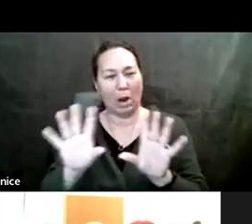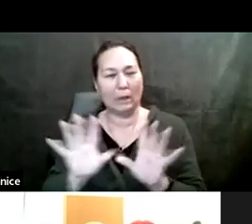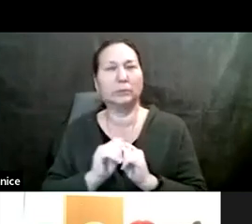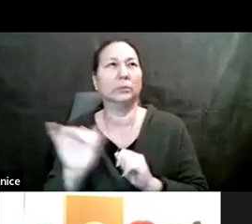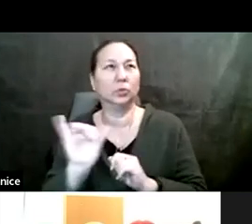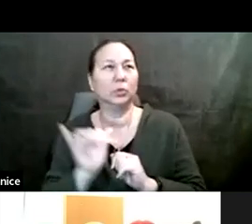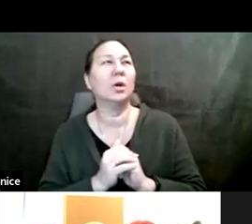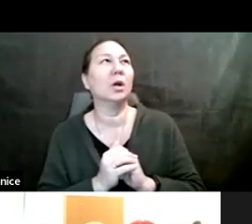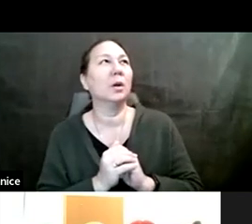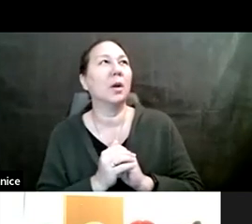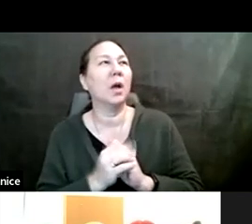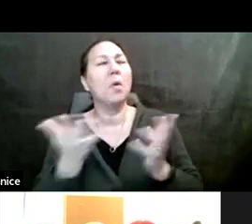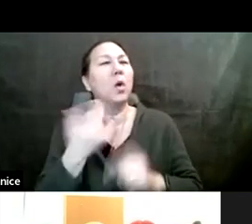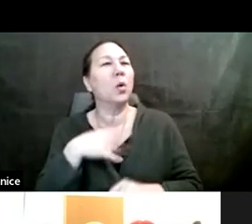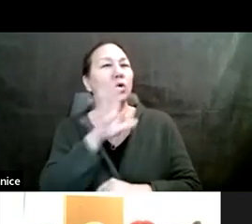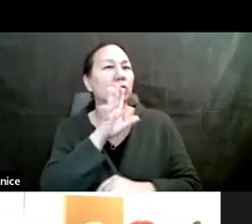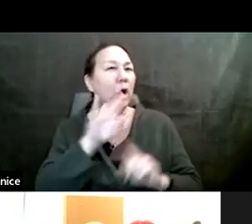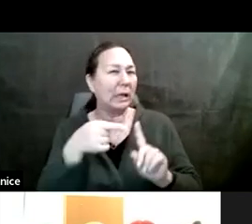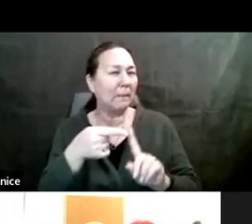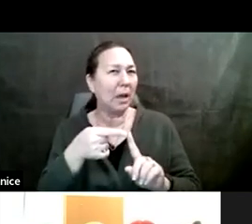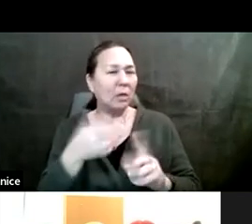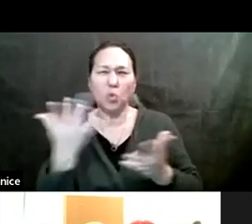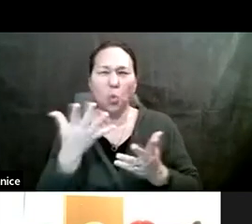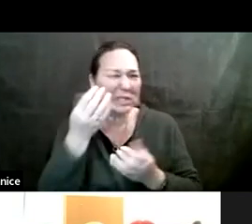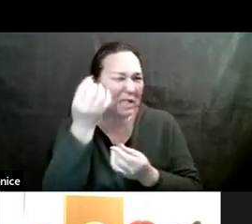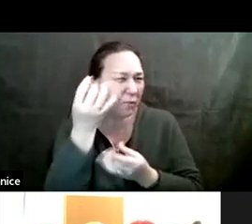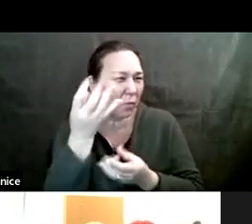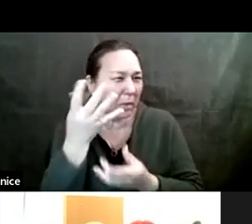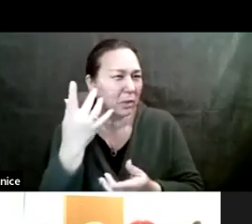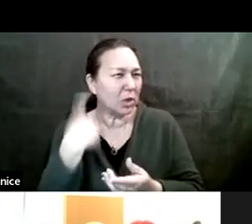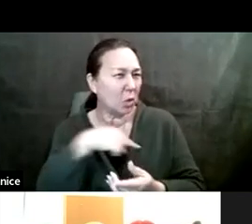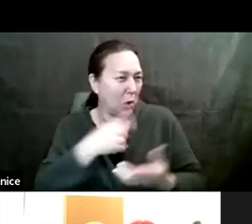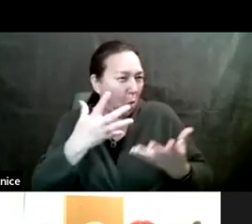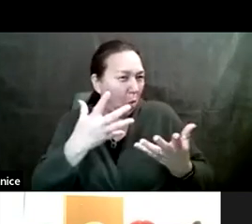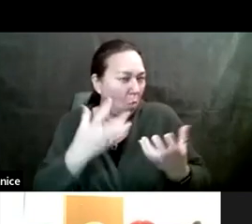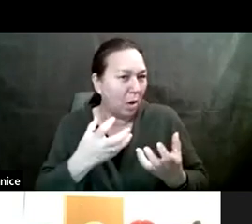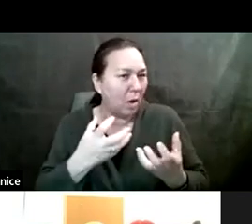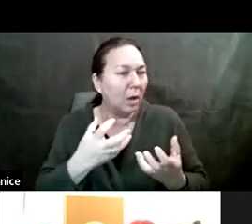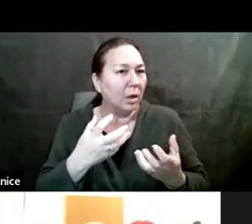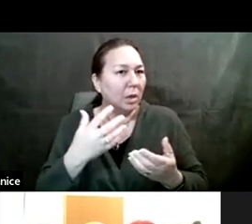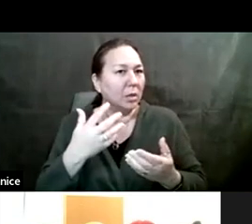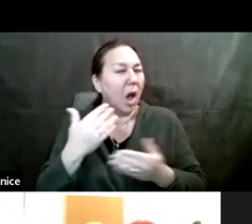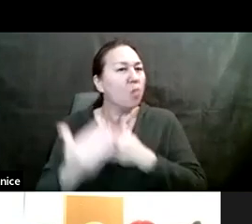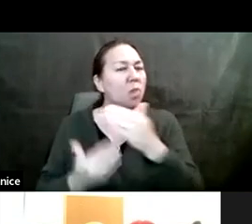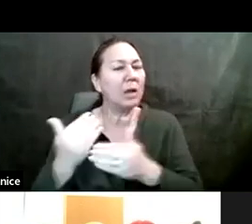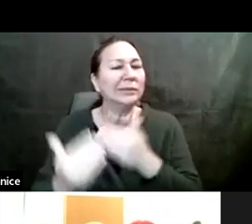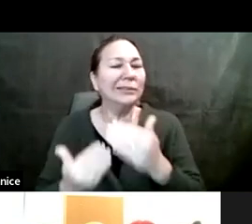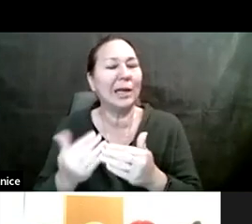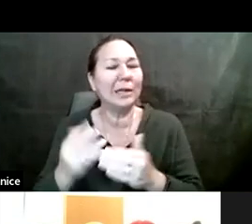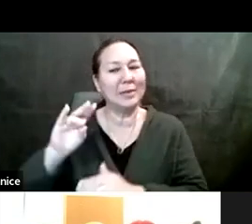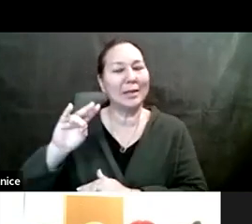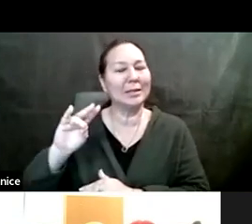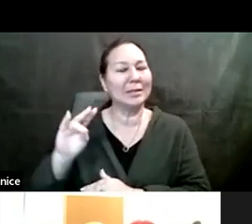of the things we're talking about is what's the information that we want to have processing with our seventh and ninth graders coming in for the first time